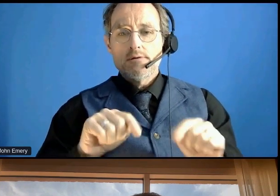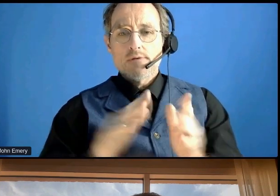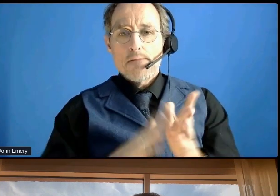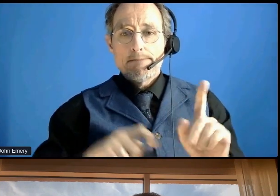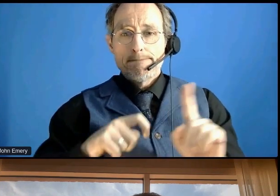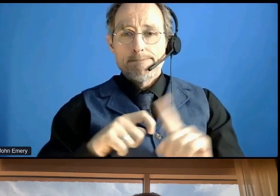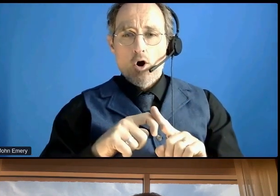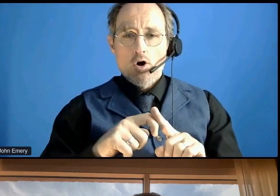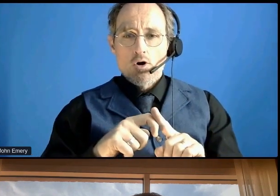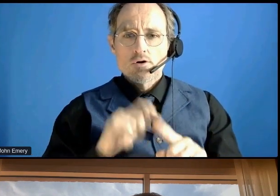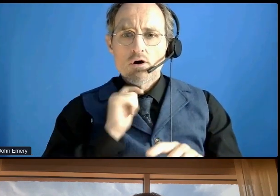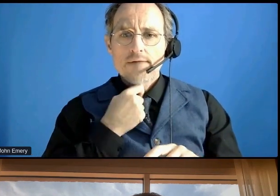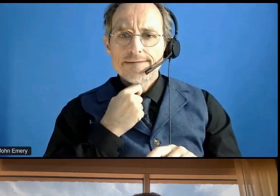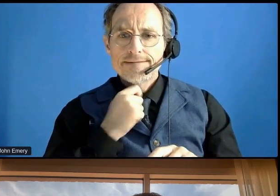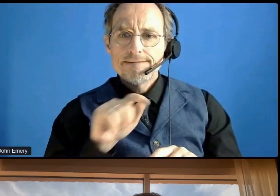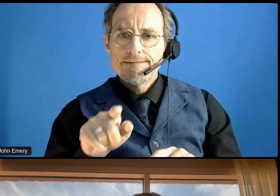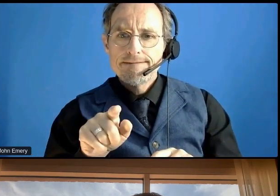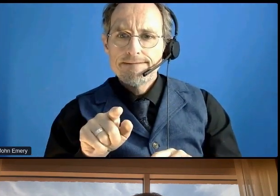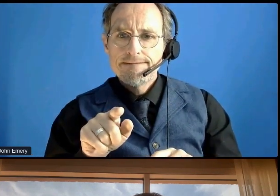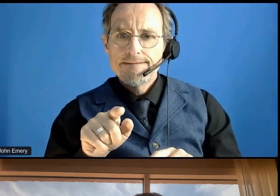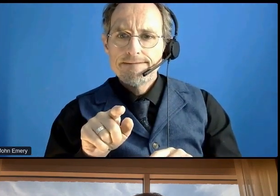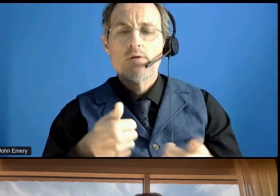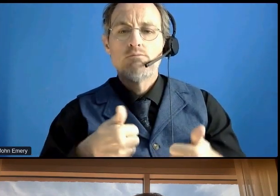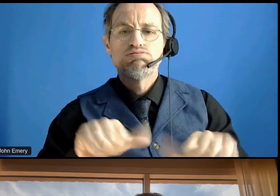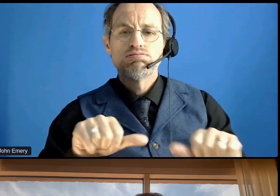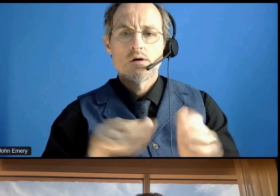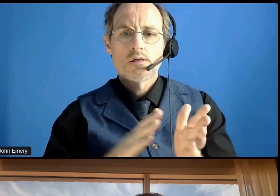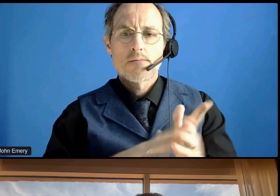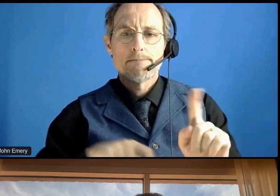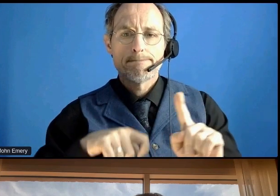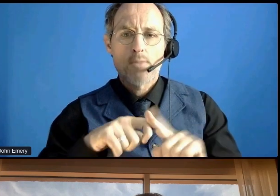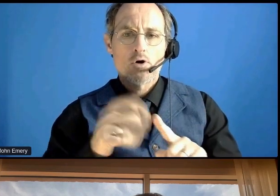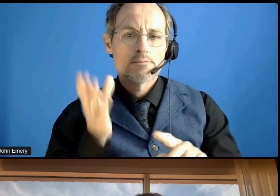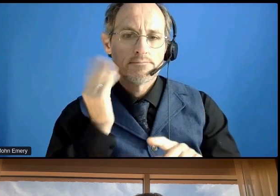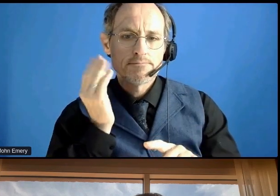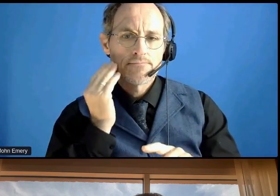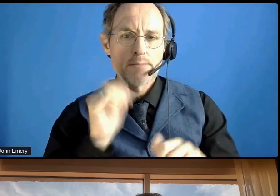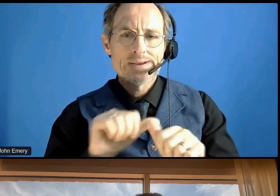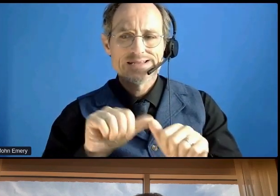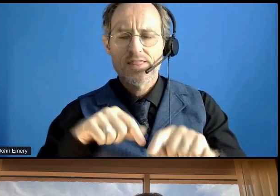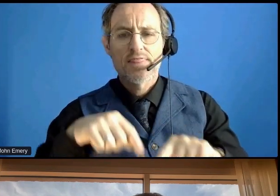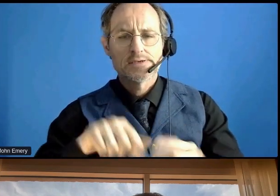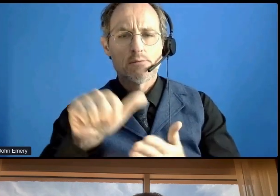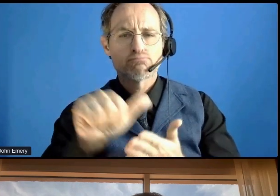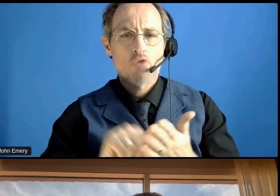too, but we're particularly trying to get the message through to those smaller businesses.